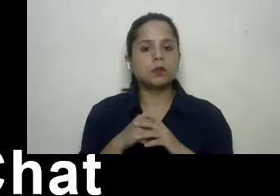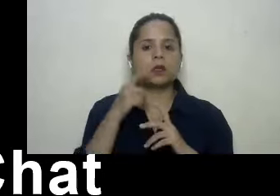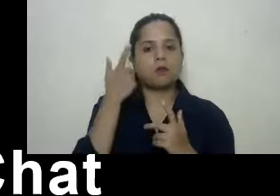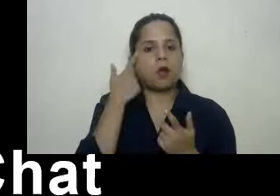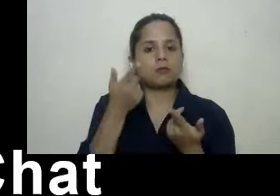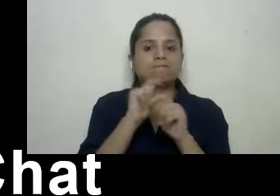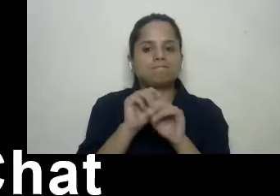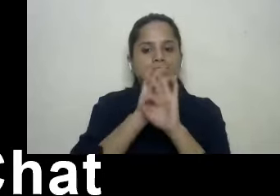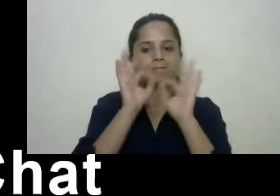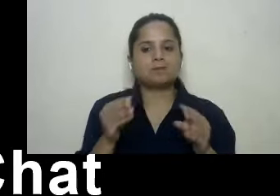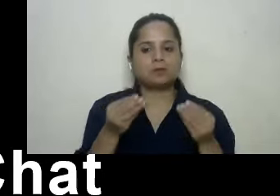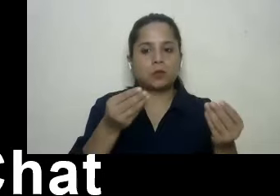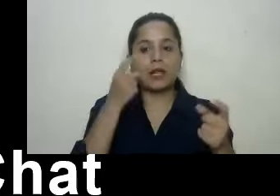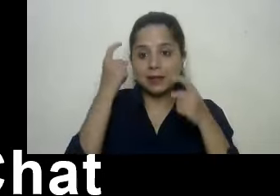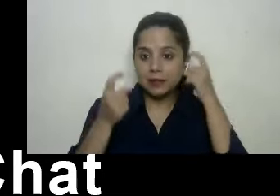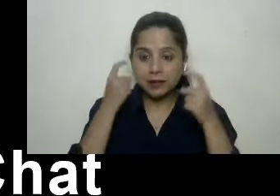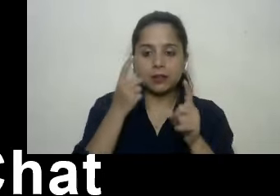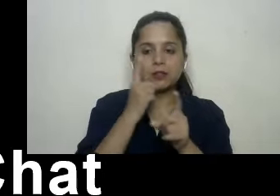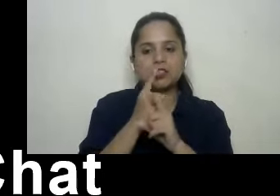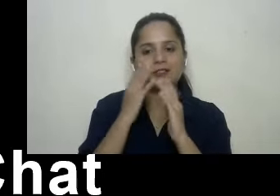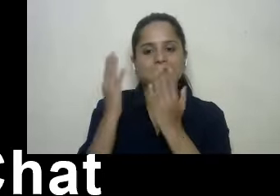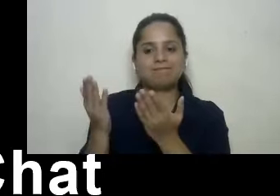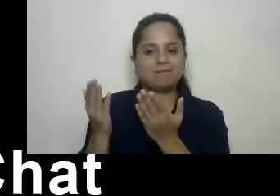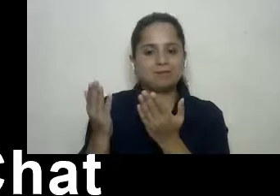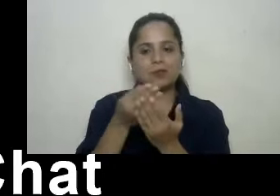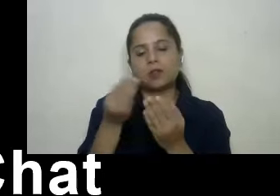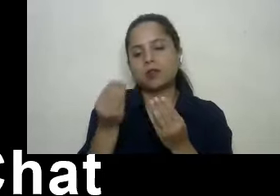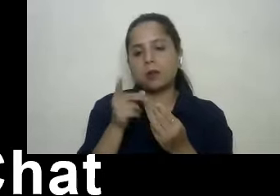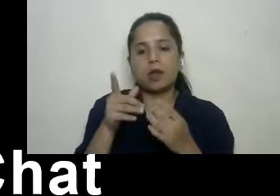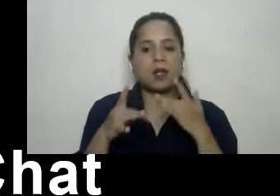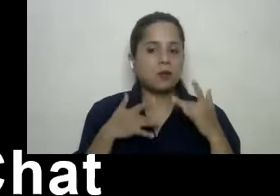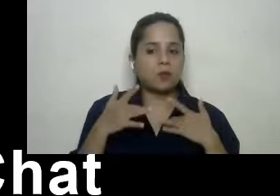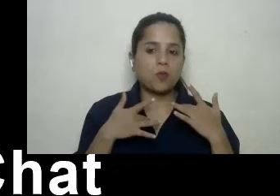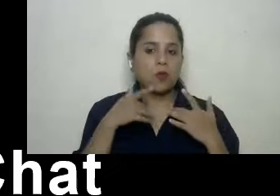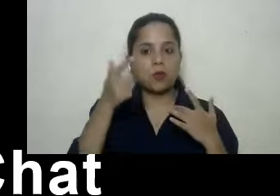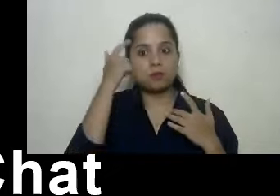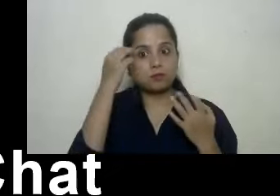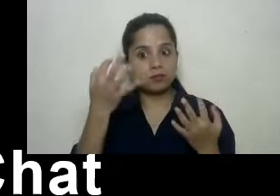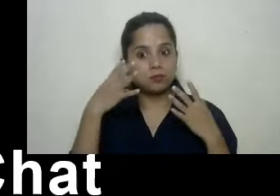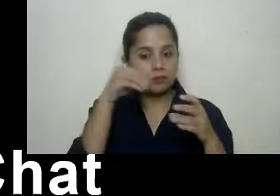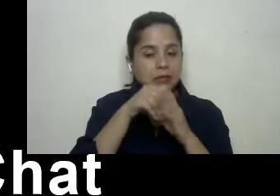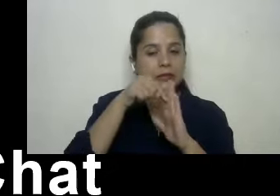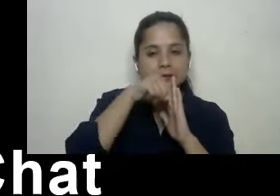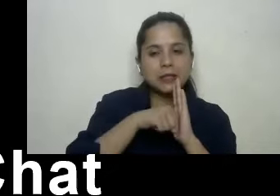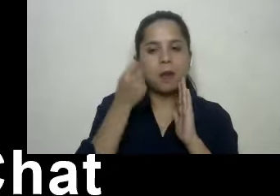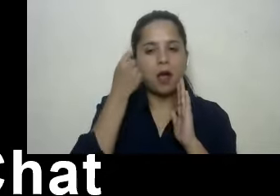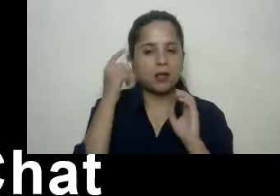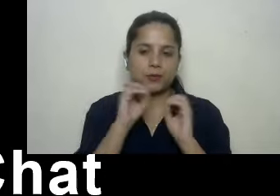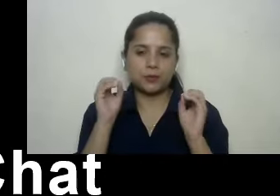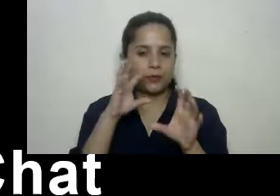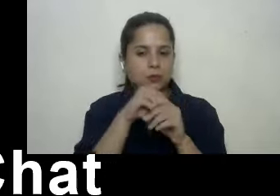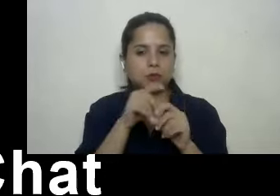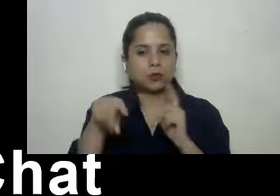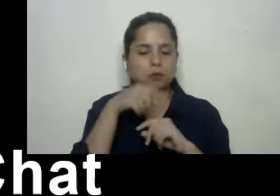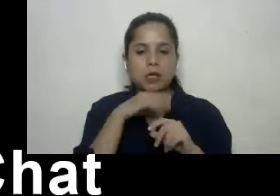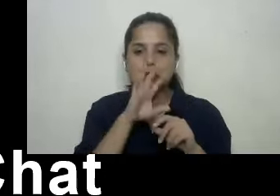now the thinking job is left to the teacher. It lacks emotional intelligence and deep understanding. So we have to take it with a pinch of